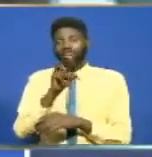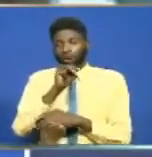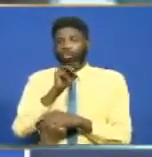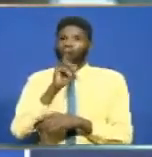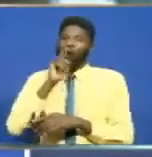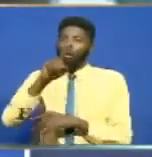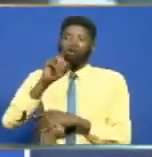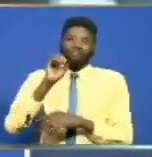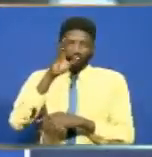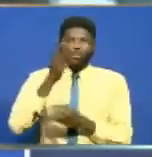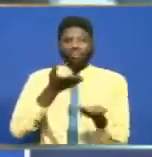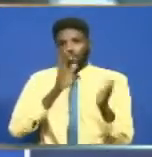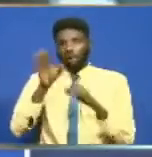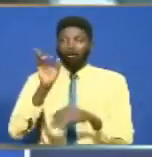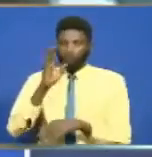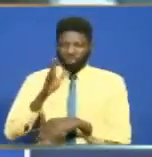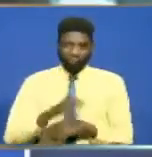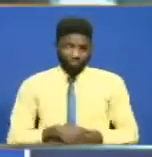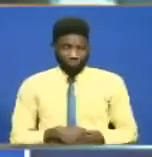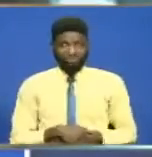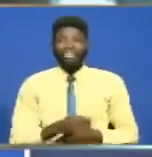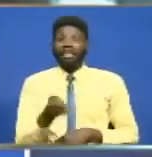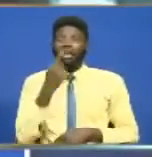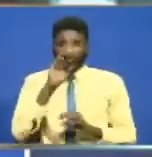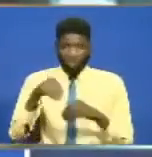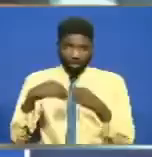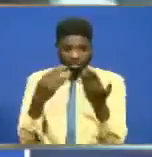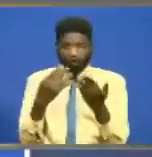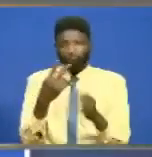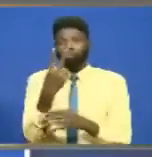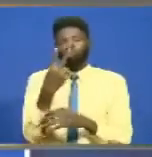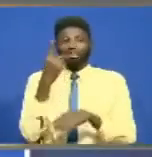The vaccine is given in two doses, 3 weeks apart.